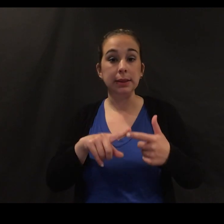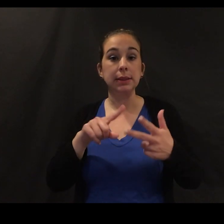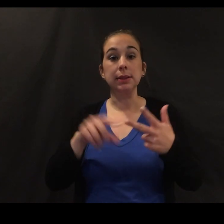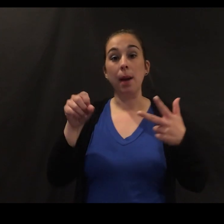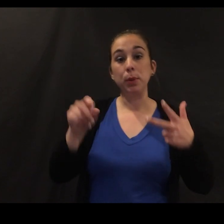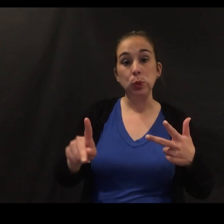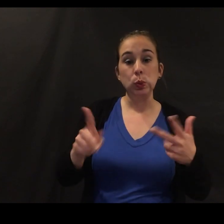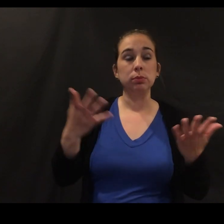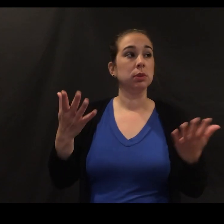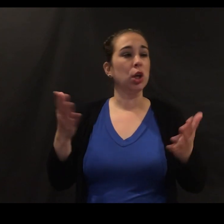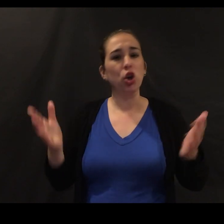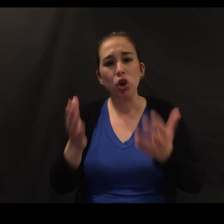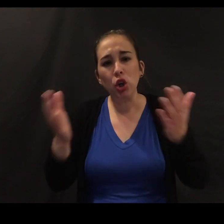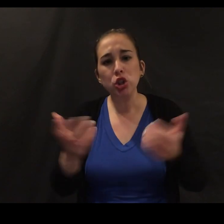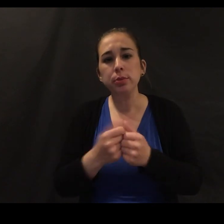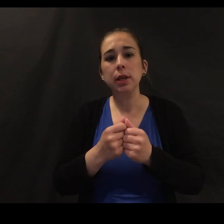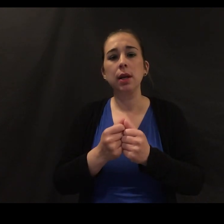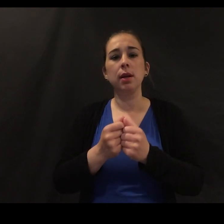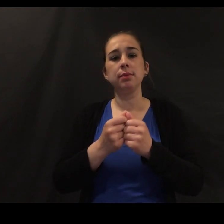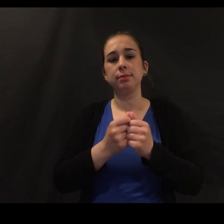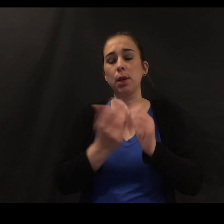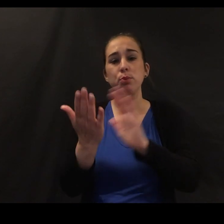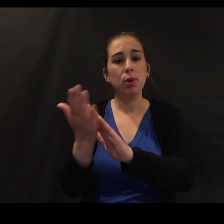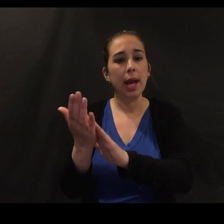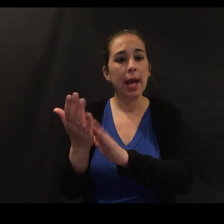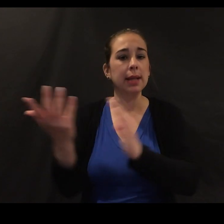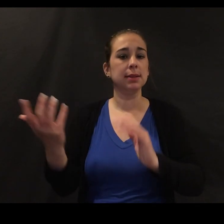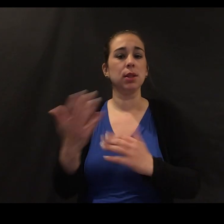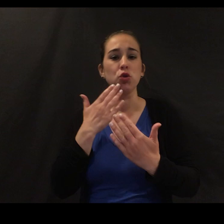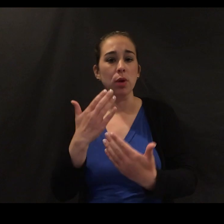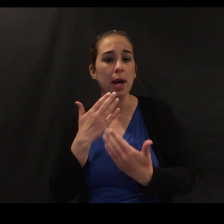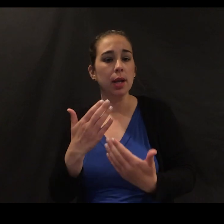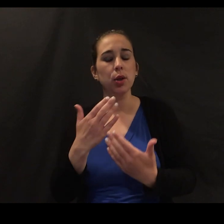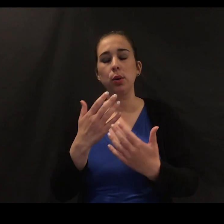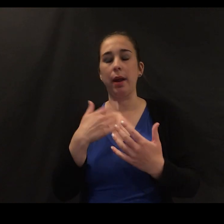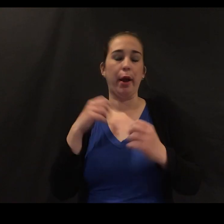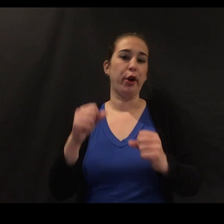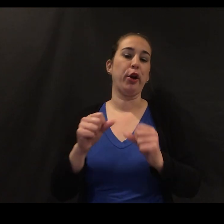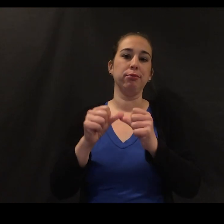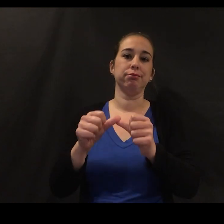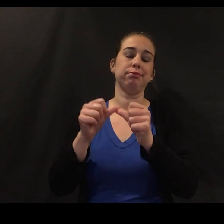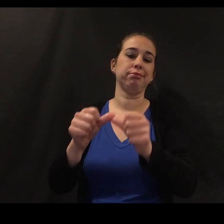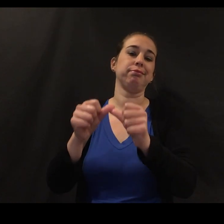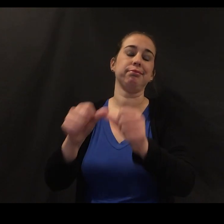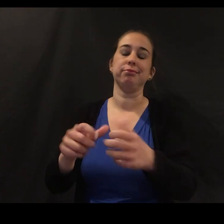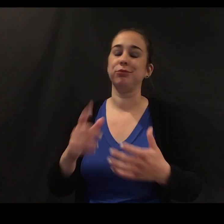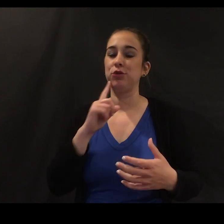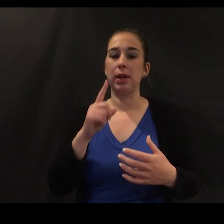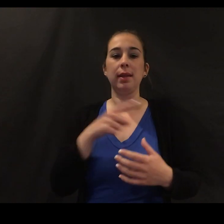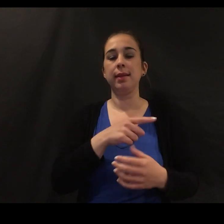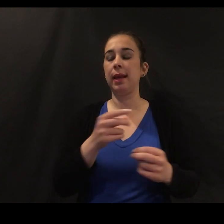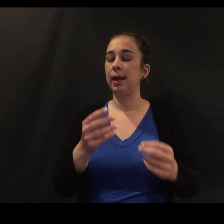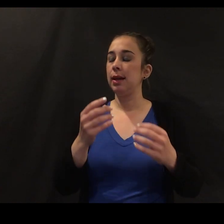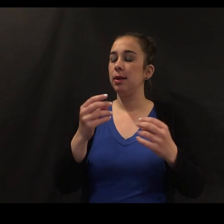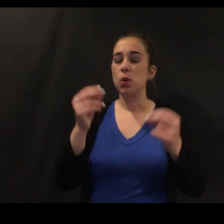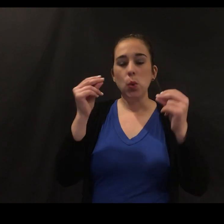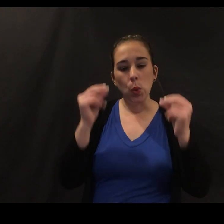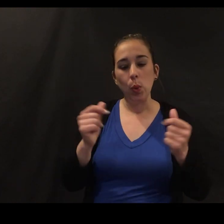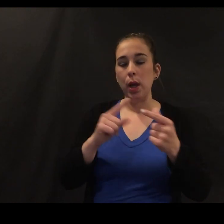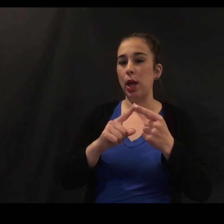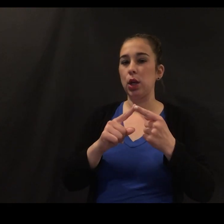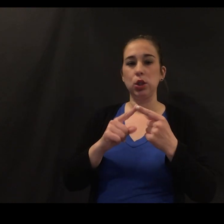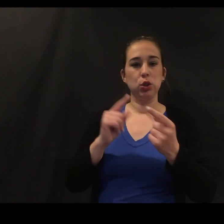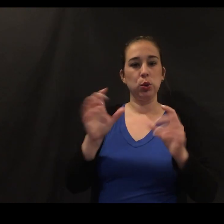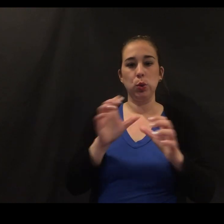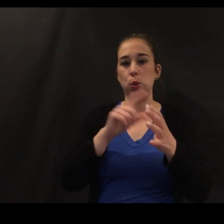encouragement and praise and gratitude, and just go on and on and on. They're quick to share, quick to pass on blessings.